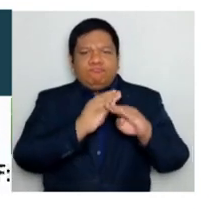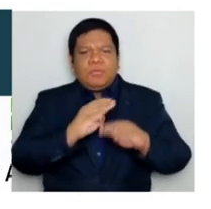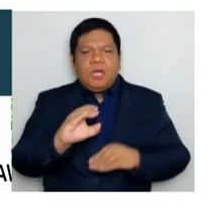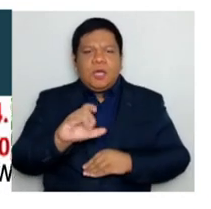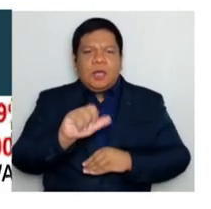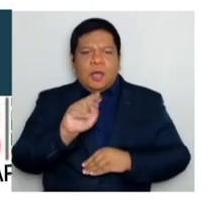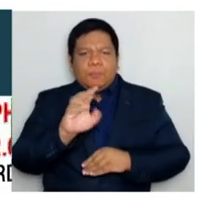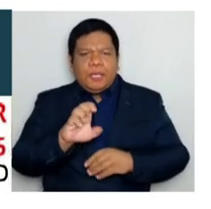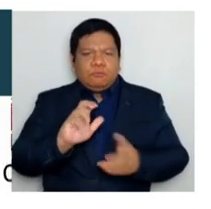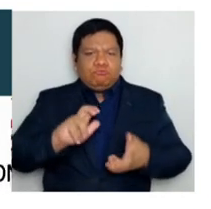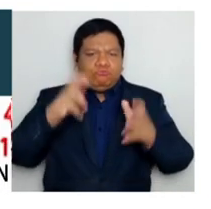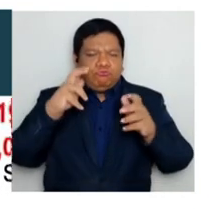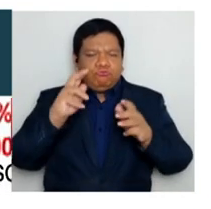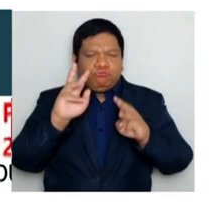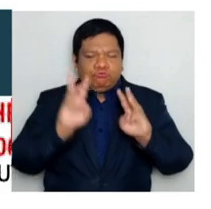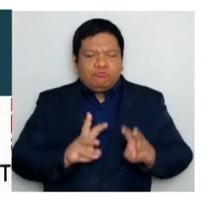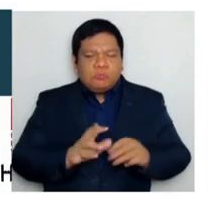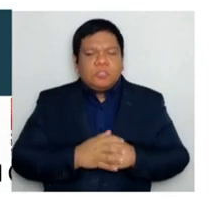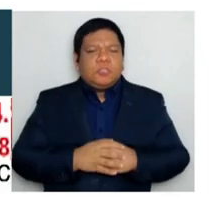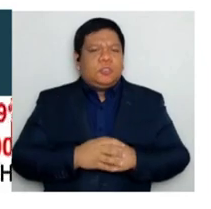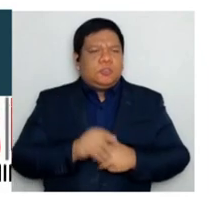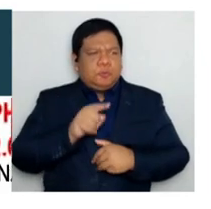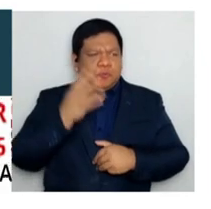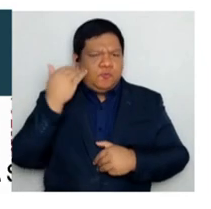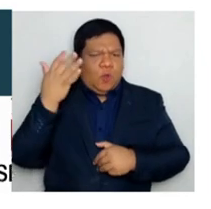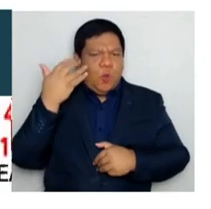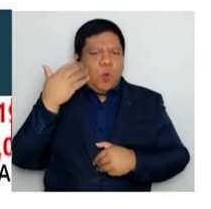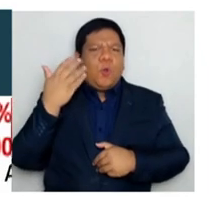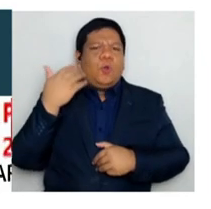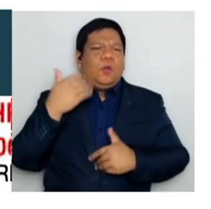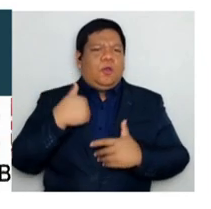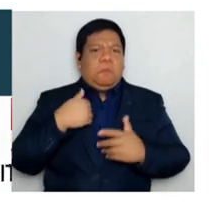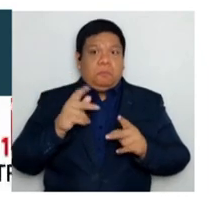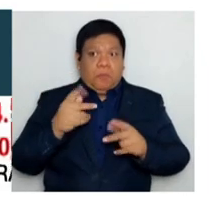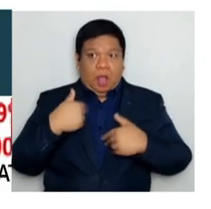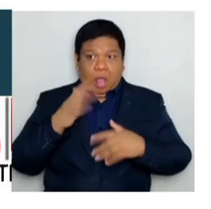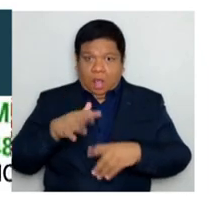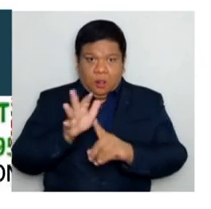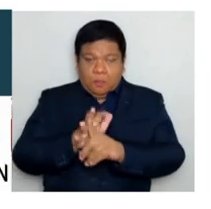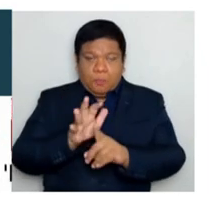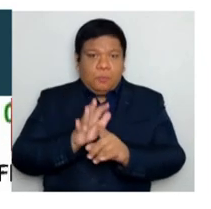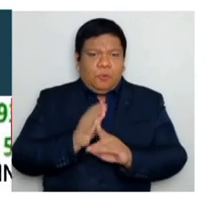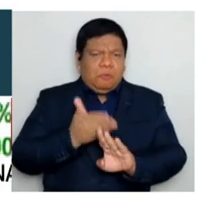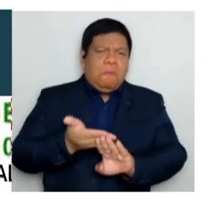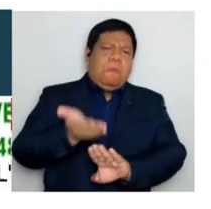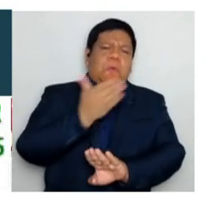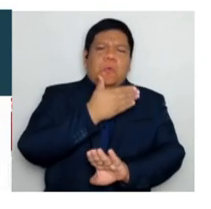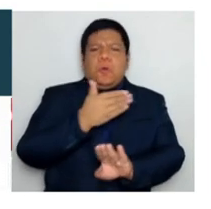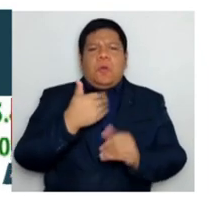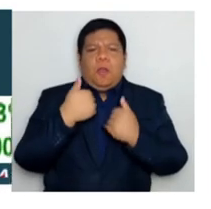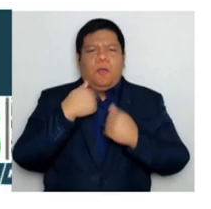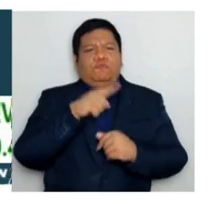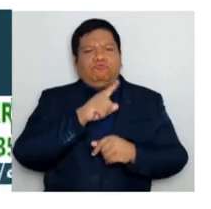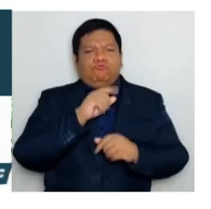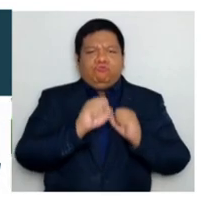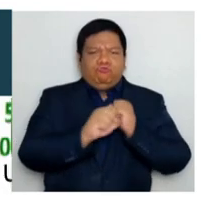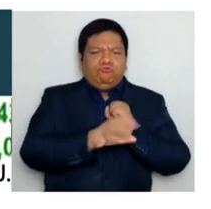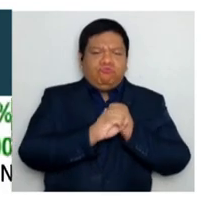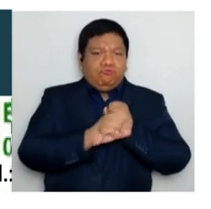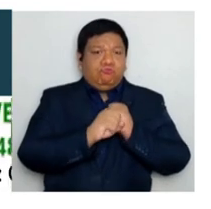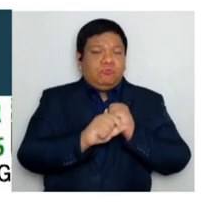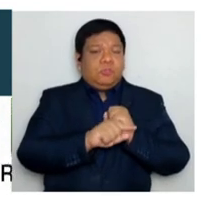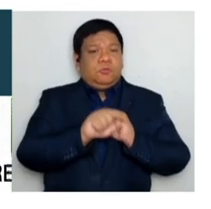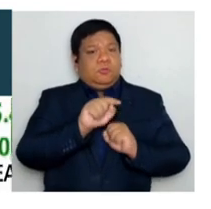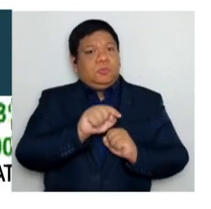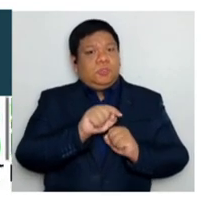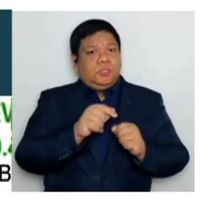there way before it became popular, way before people started taking it up as their advocacy. But as your brief stint of